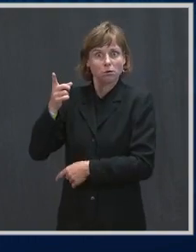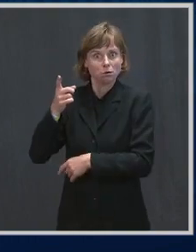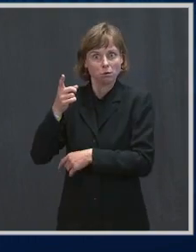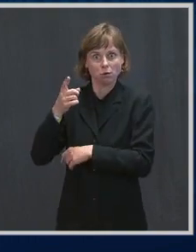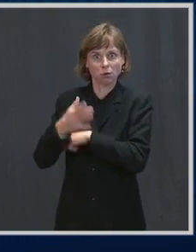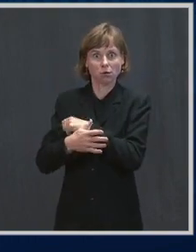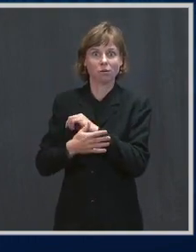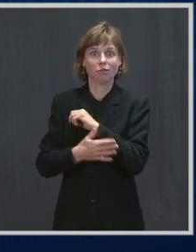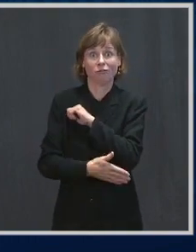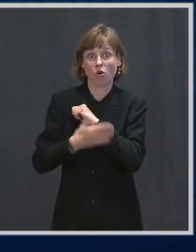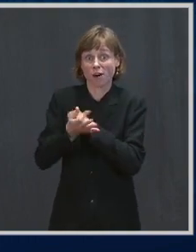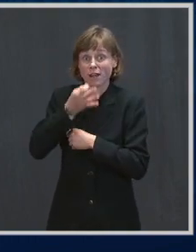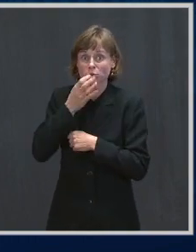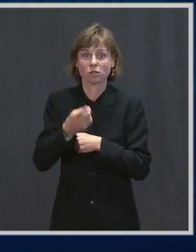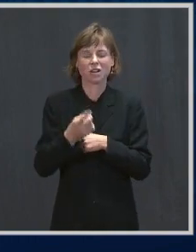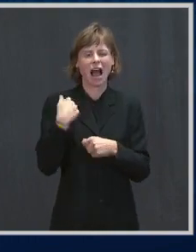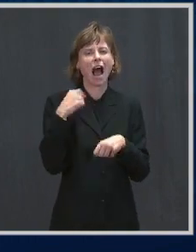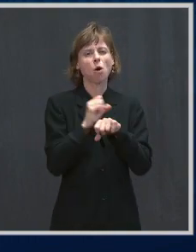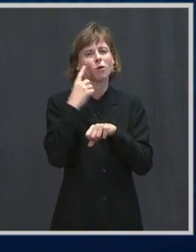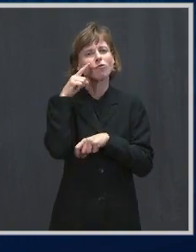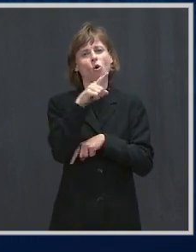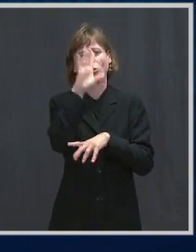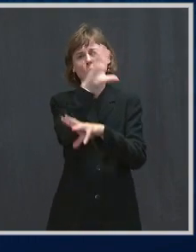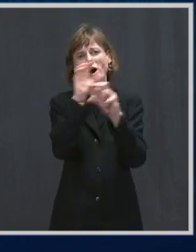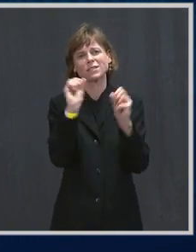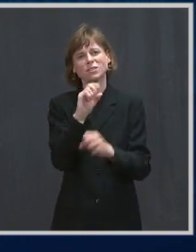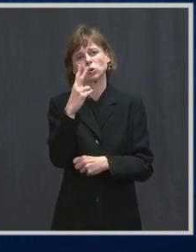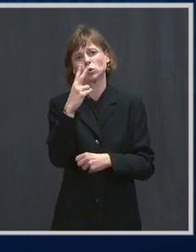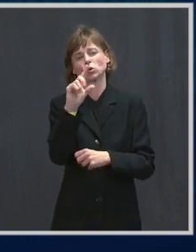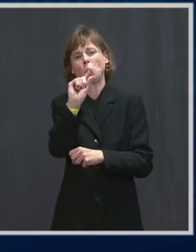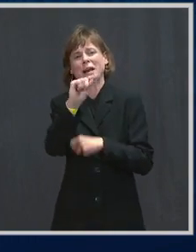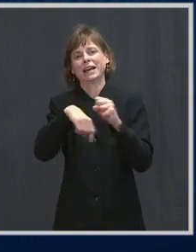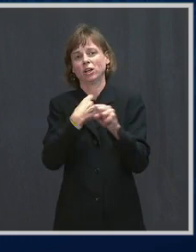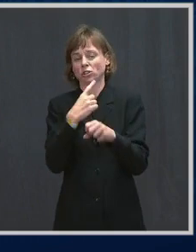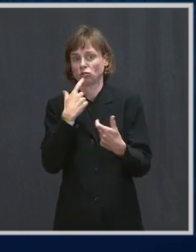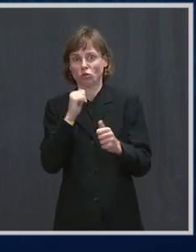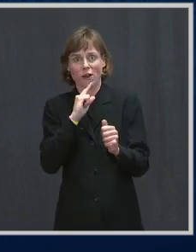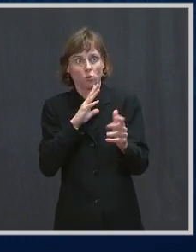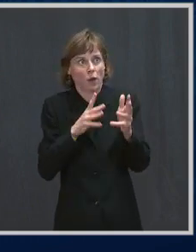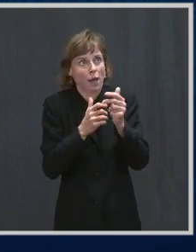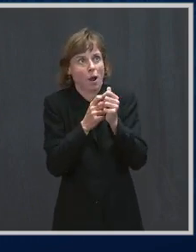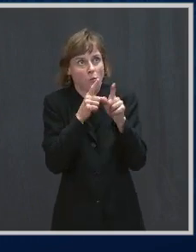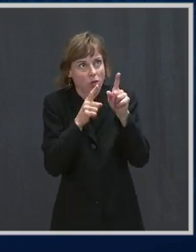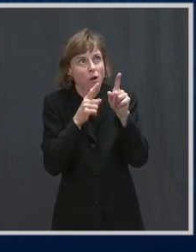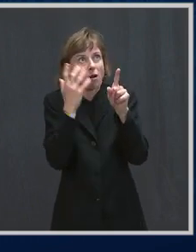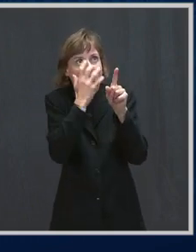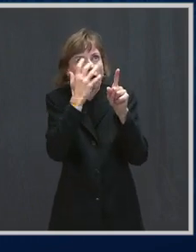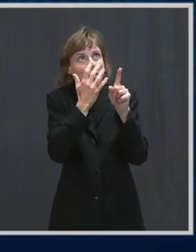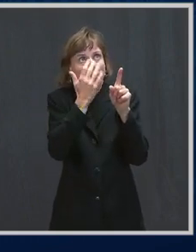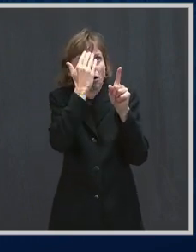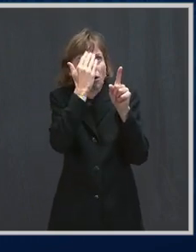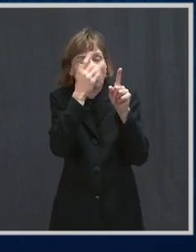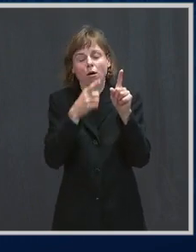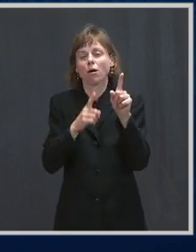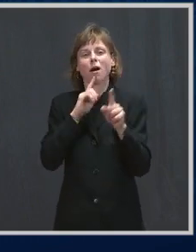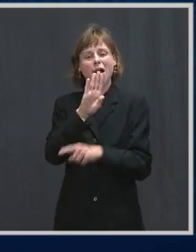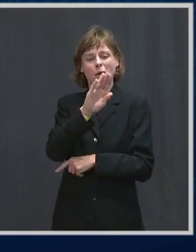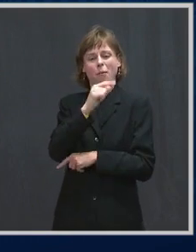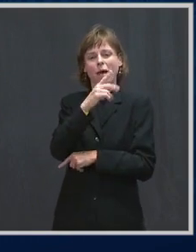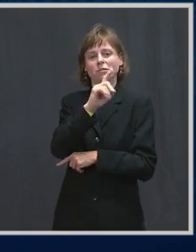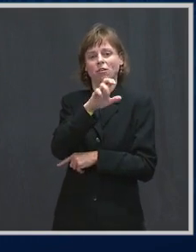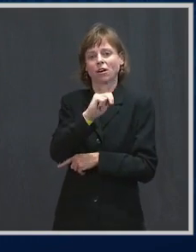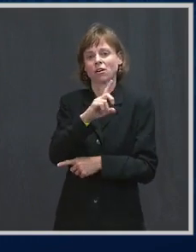decades or so that I've worked for him, I've just been trying to keep up. From Baghdad to